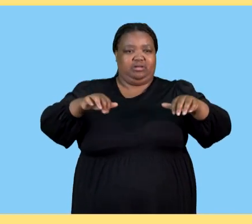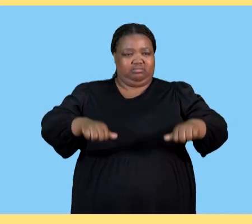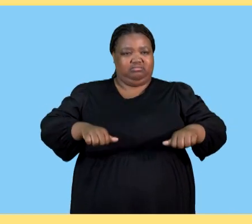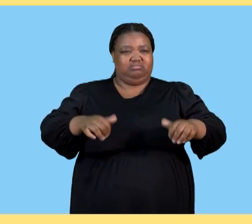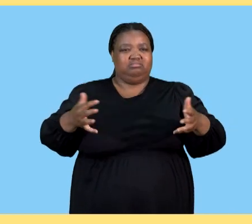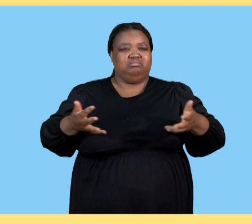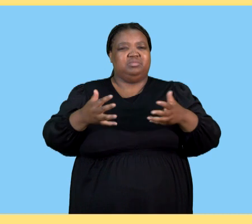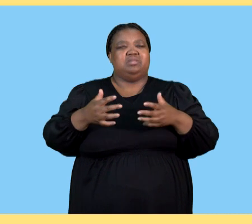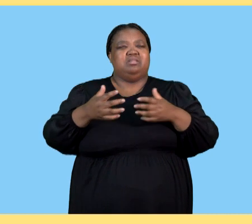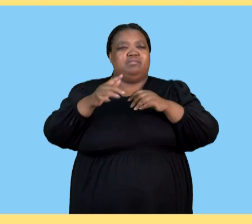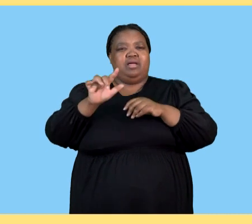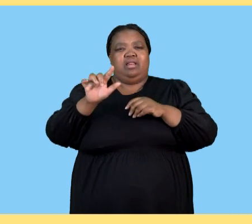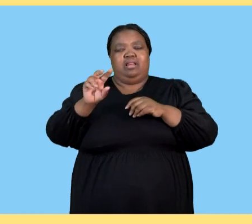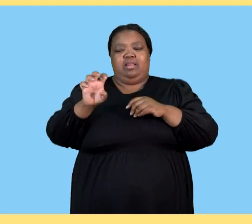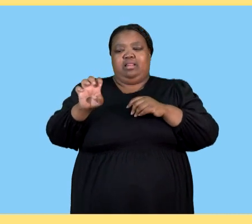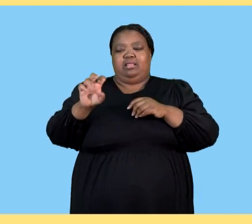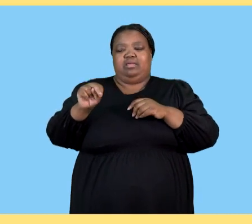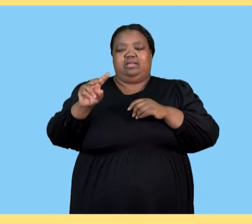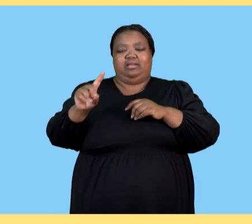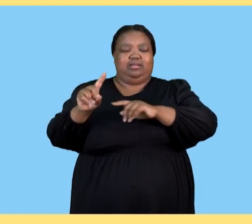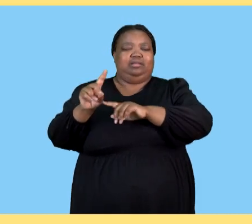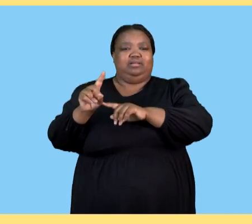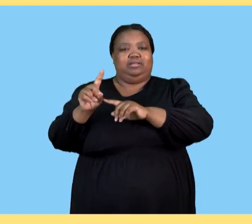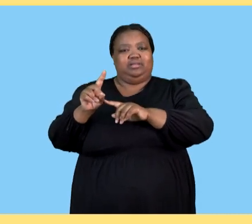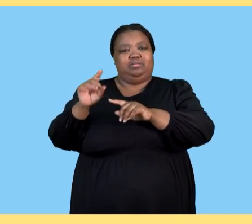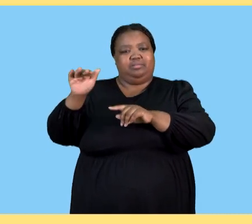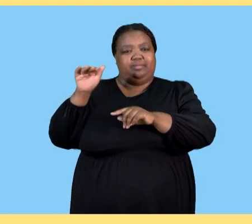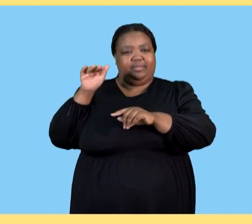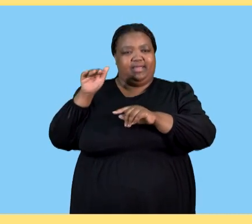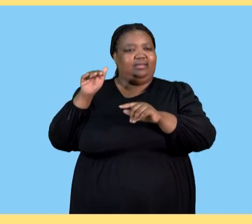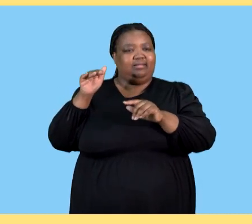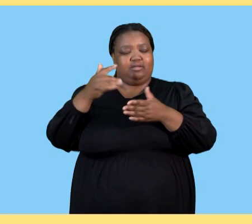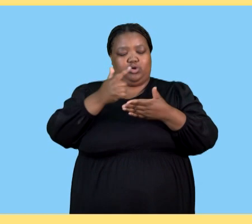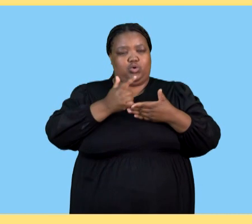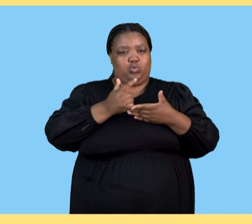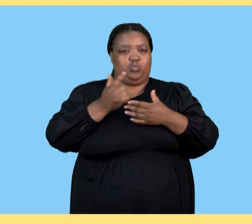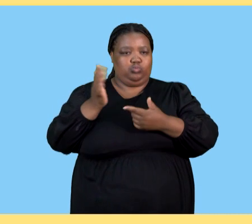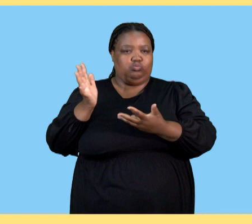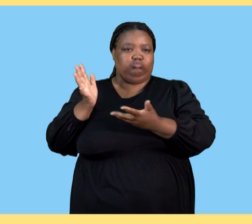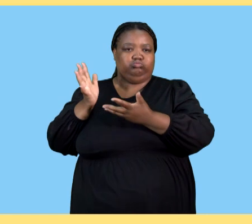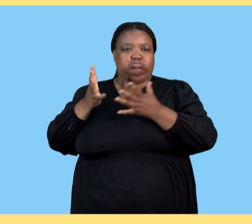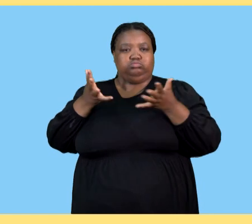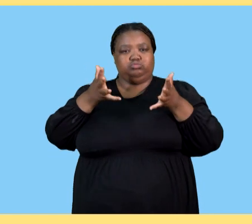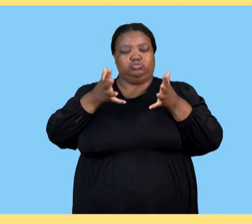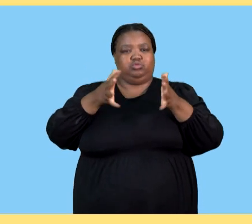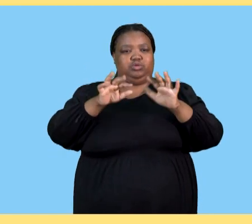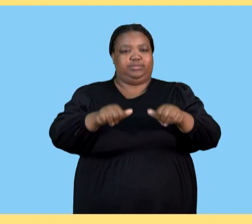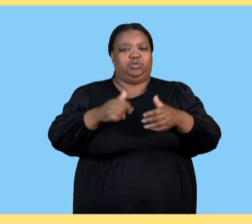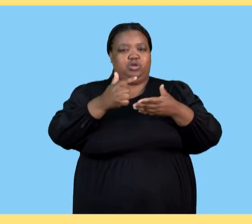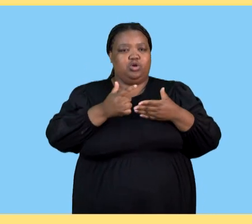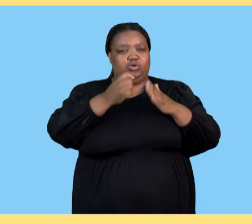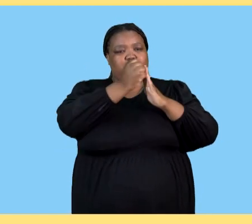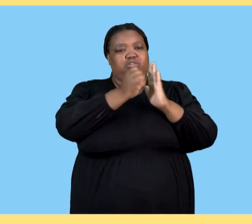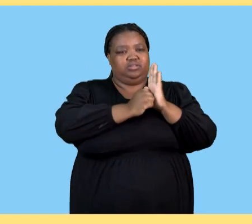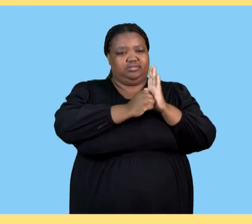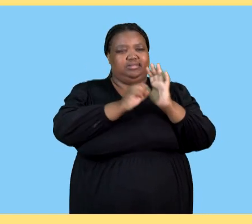is capitalized. The loan statement received from Land Bank reflected the following. And then here I have the loan